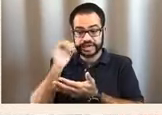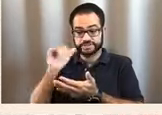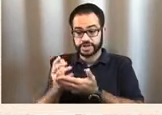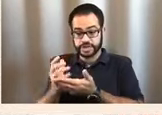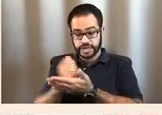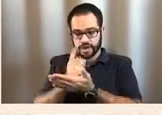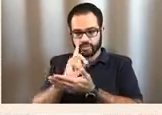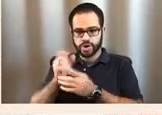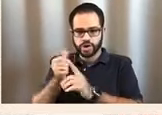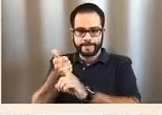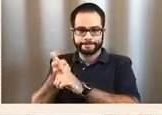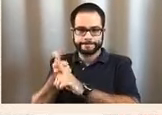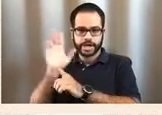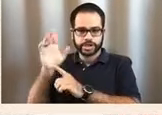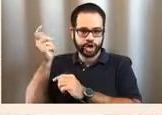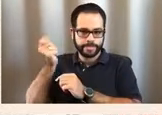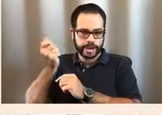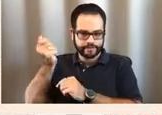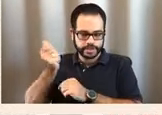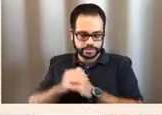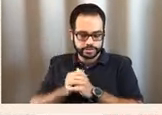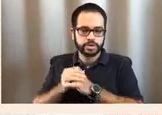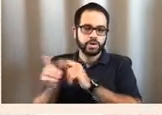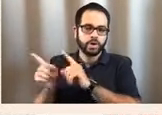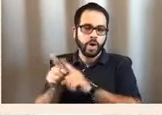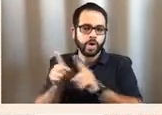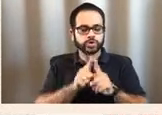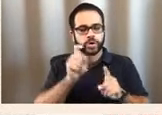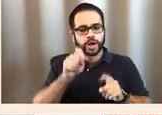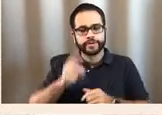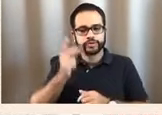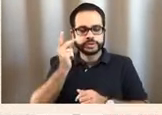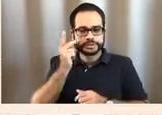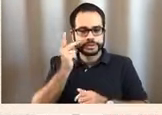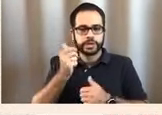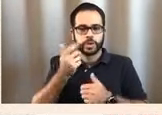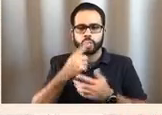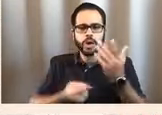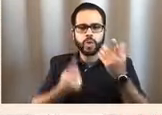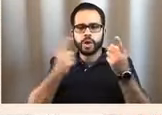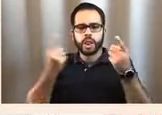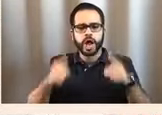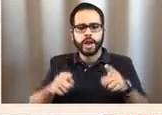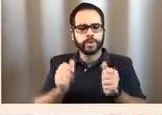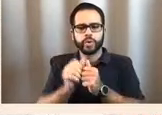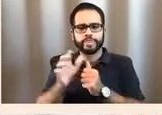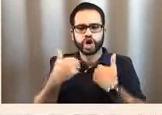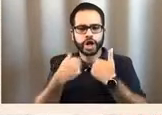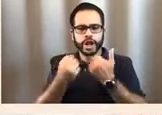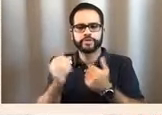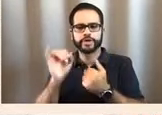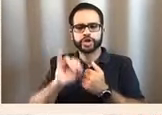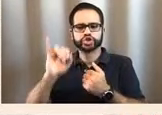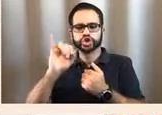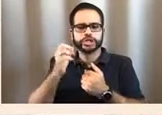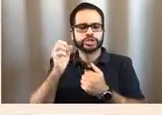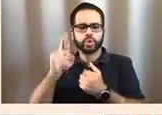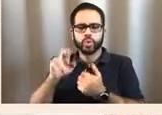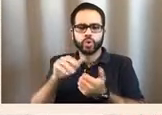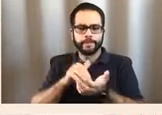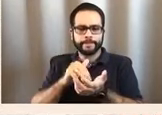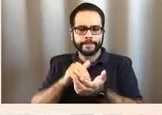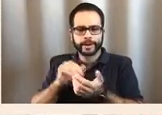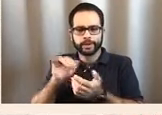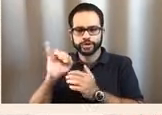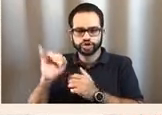They also must consider what will happen to their health insurance coverage or Medicaid. Both VR and APD